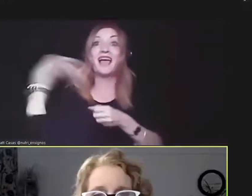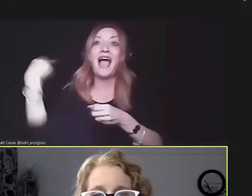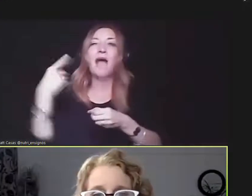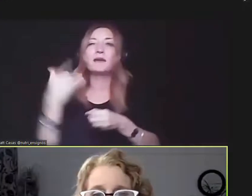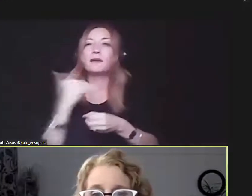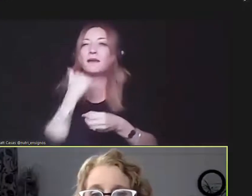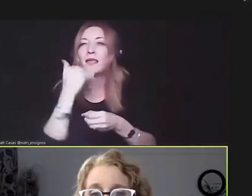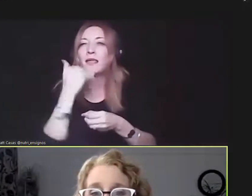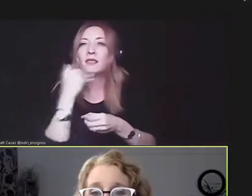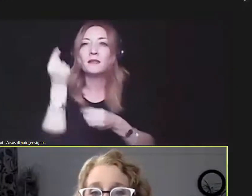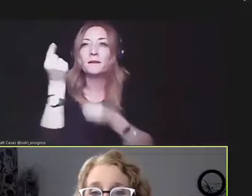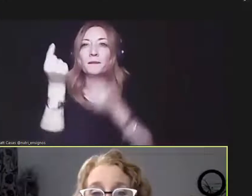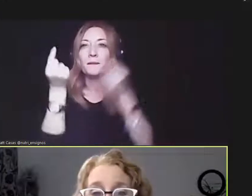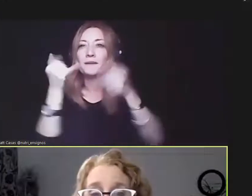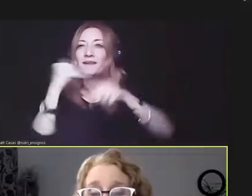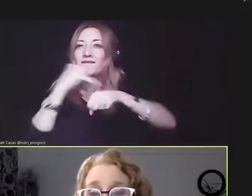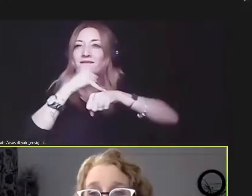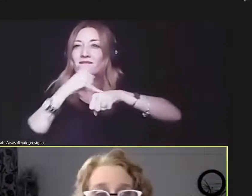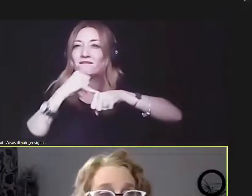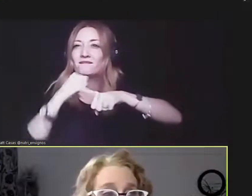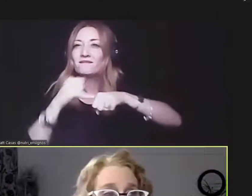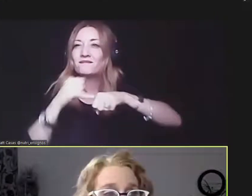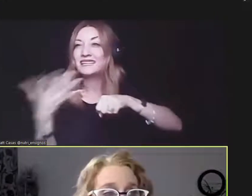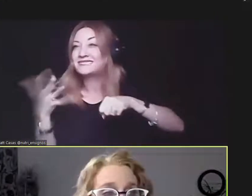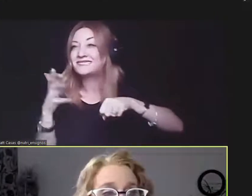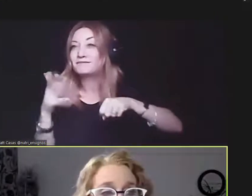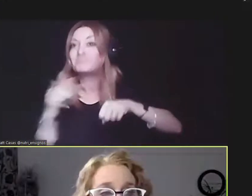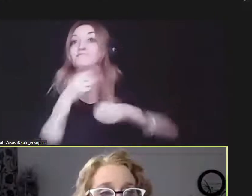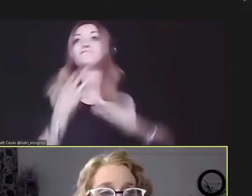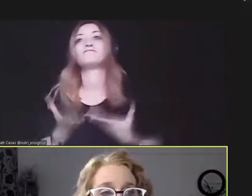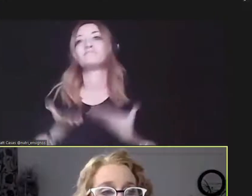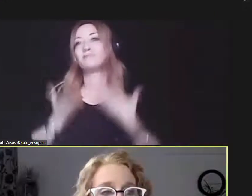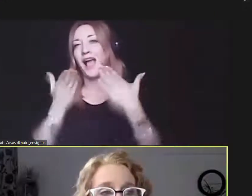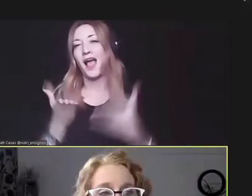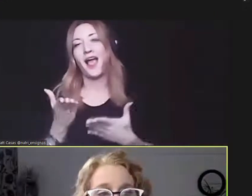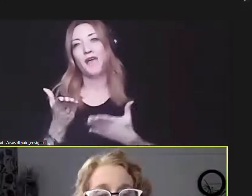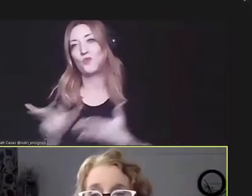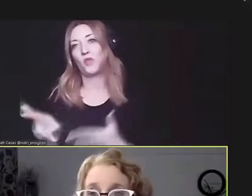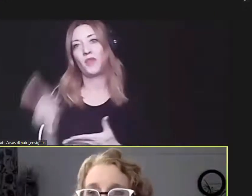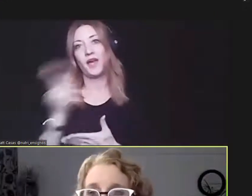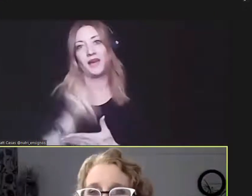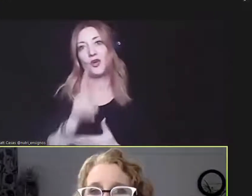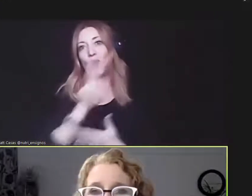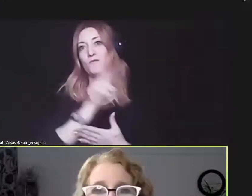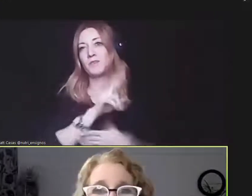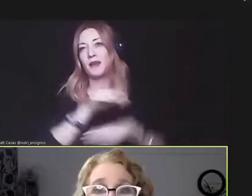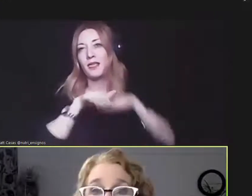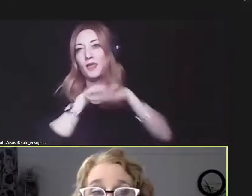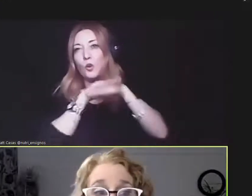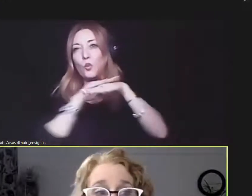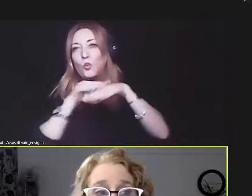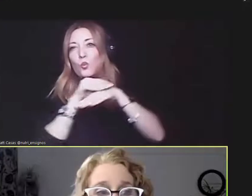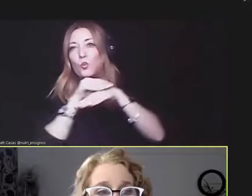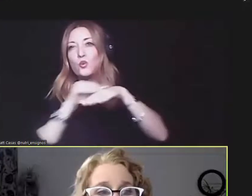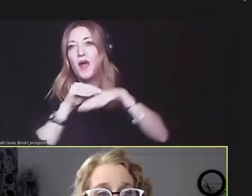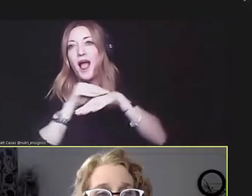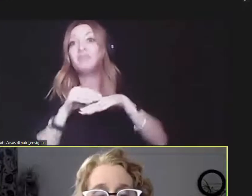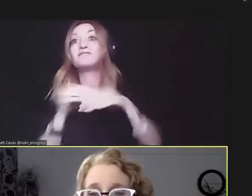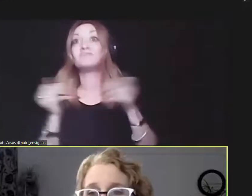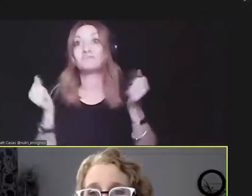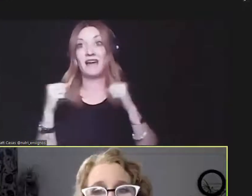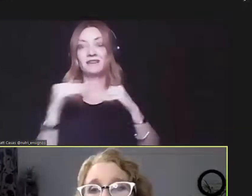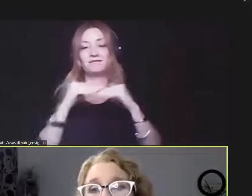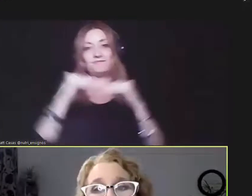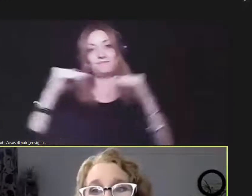good. Then we have spirulina. Now, spirulina is a supplement made from blue-green